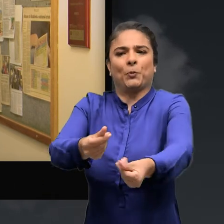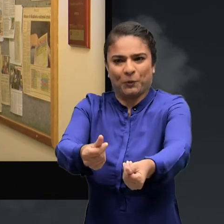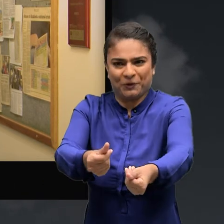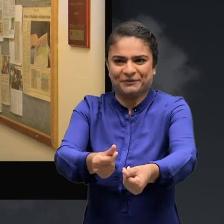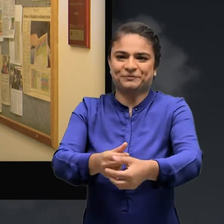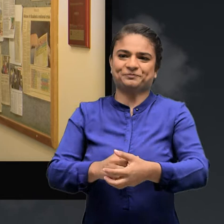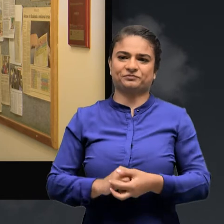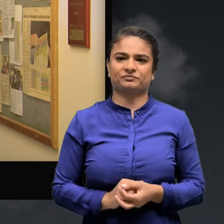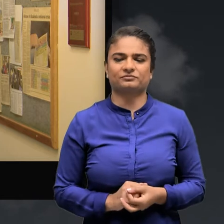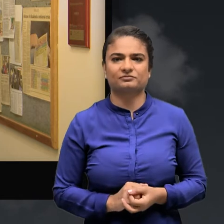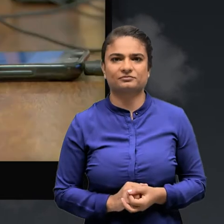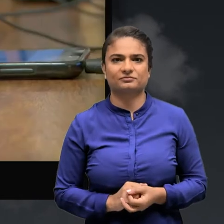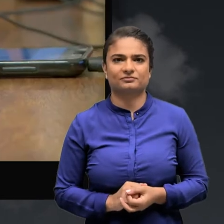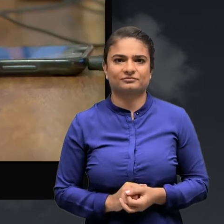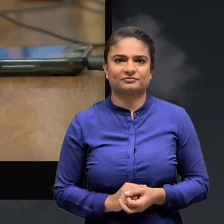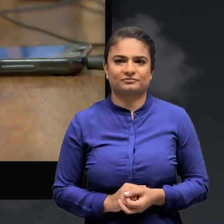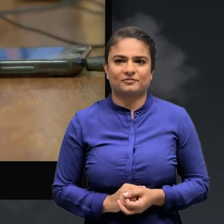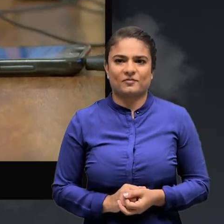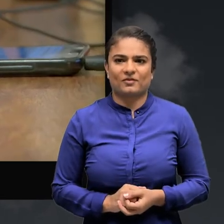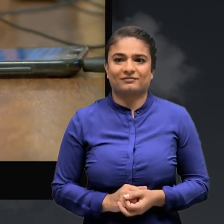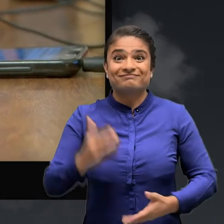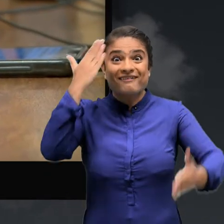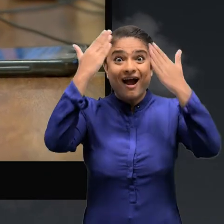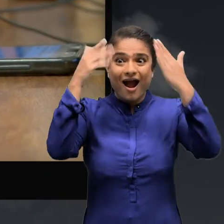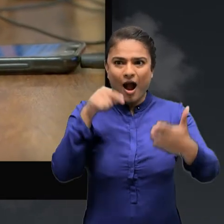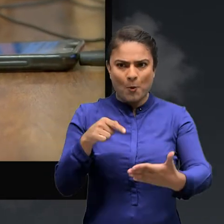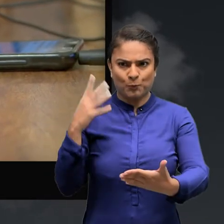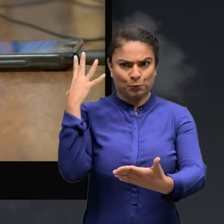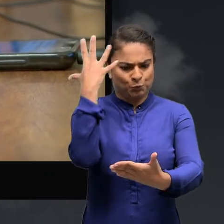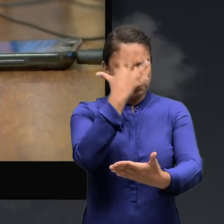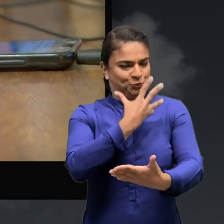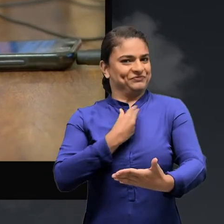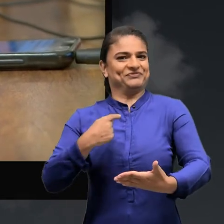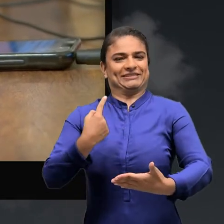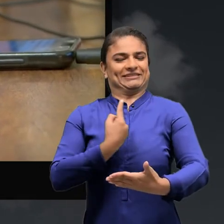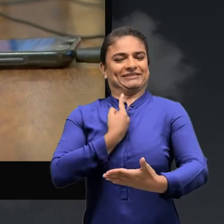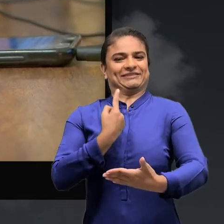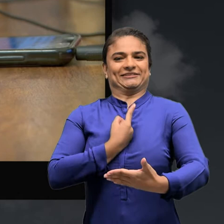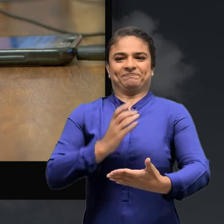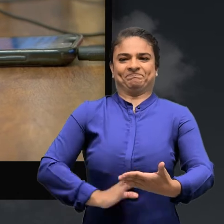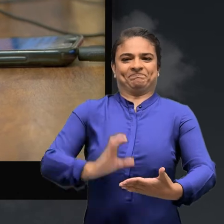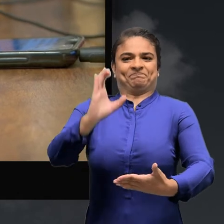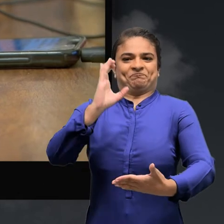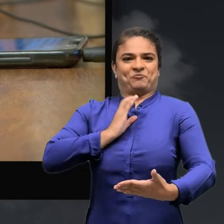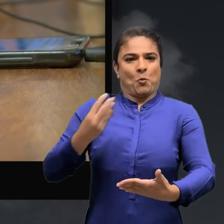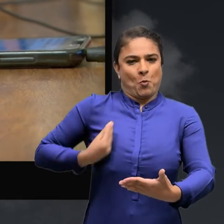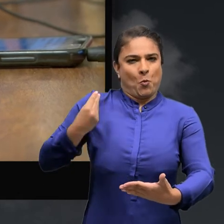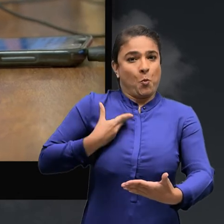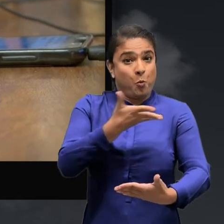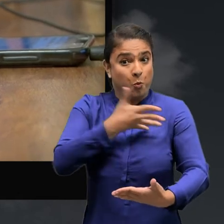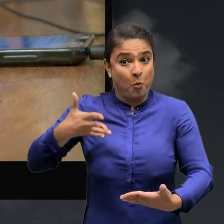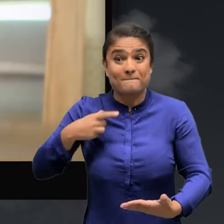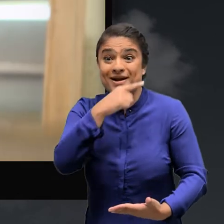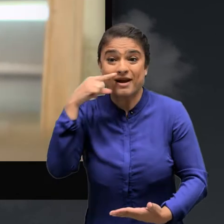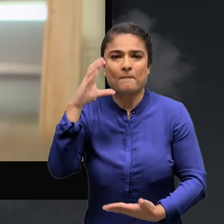and completely in life. Hello, this beautiful, self-confident young lady